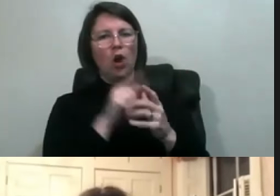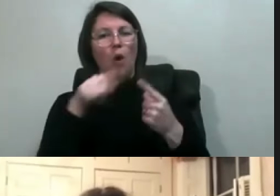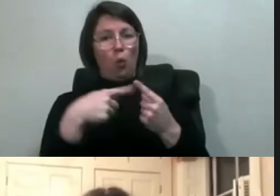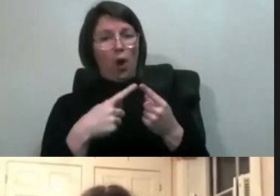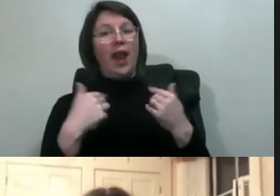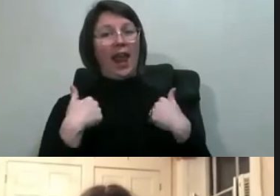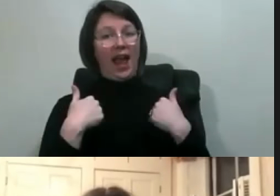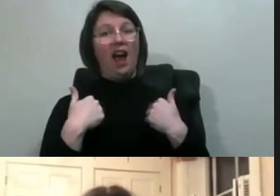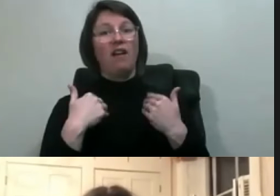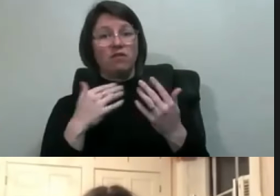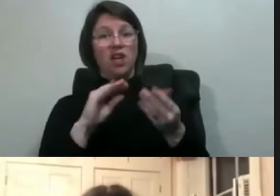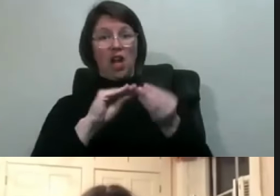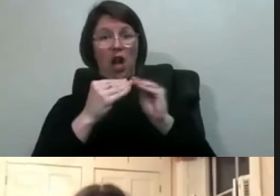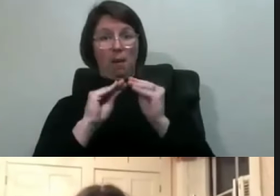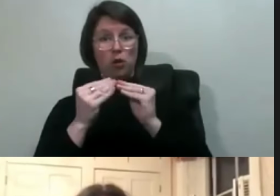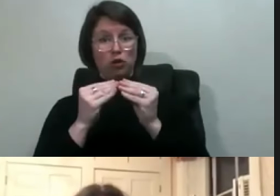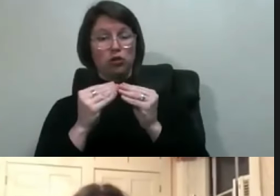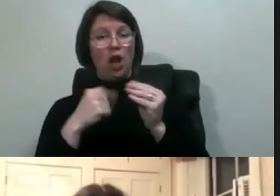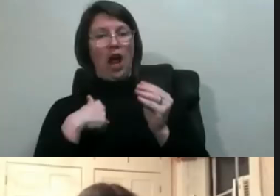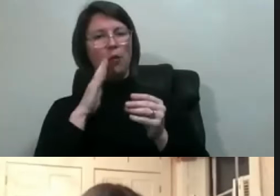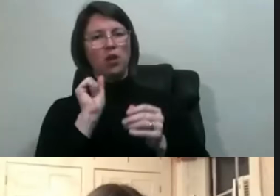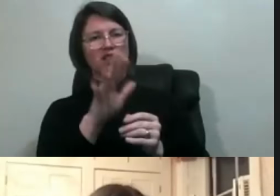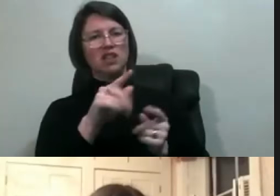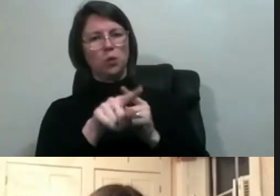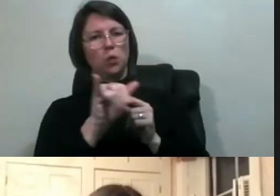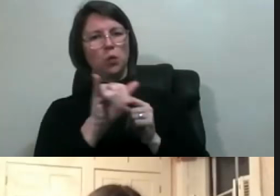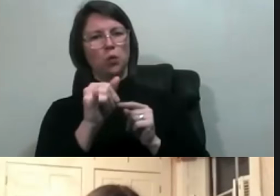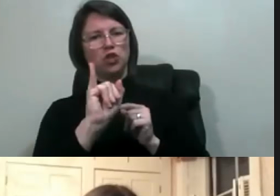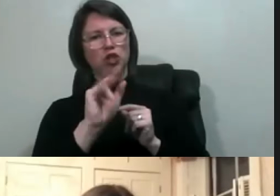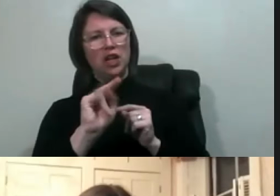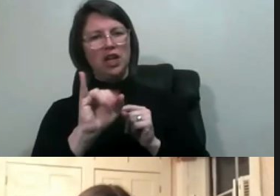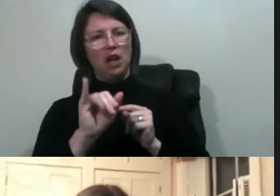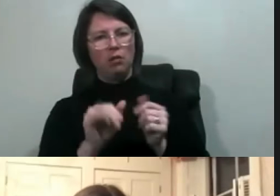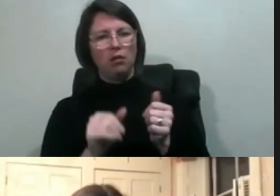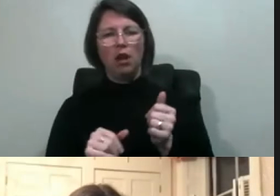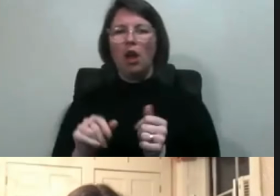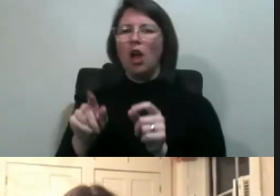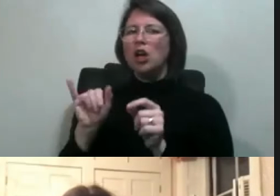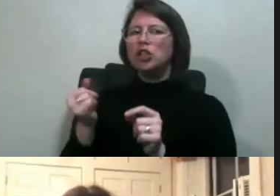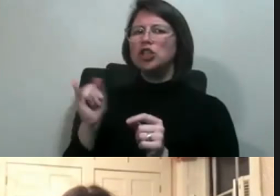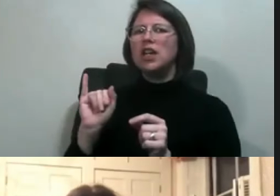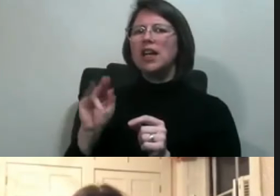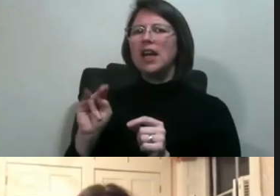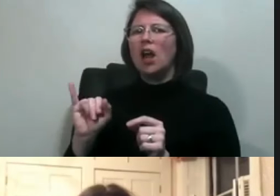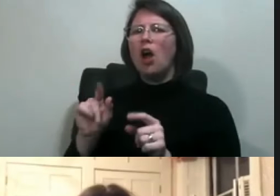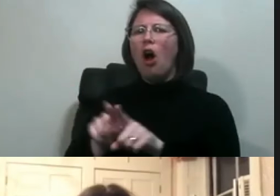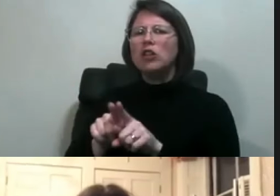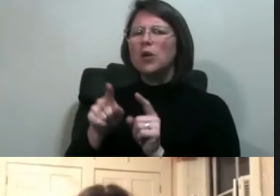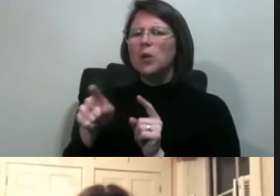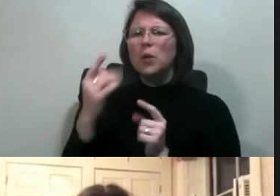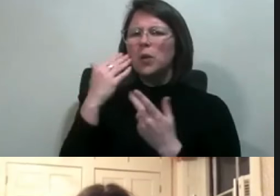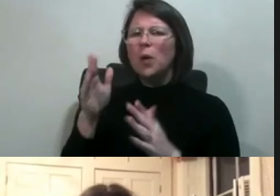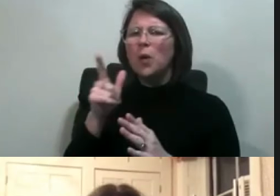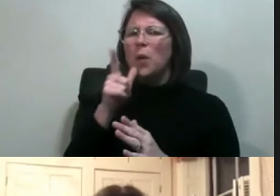some solid numbers for you, Ginny, I will certainly get them to you. Yeah, I mean, also you don't know who is